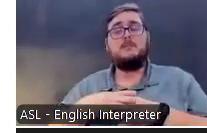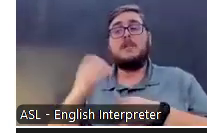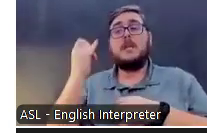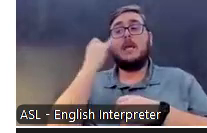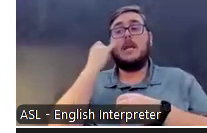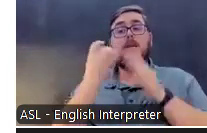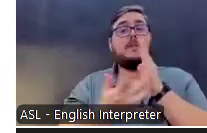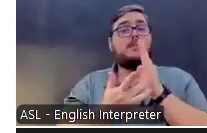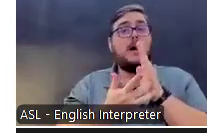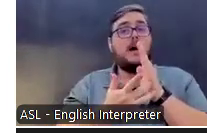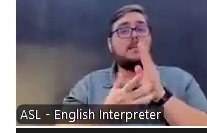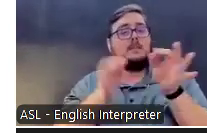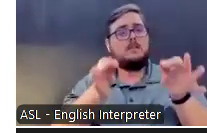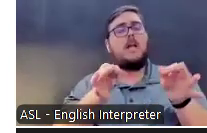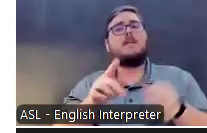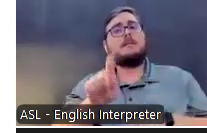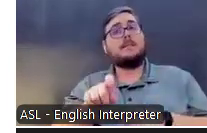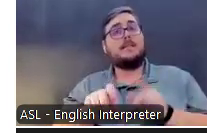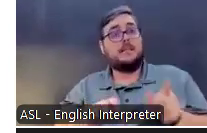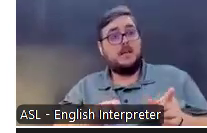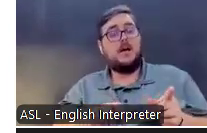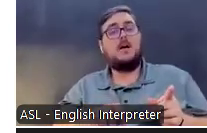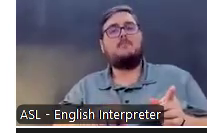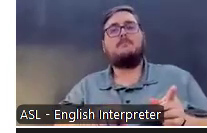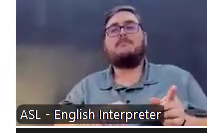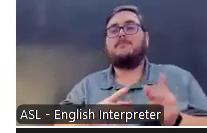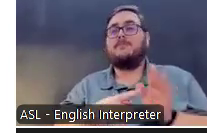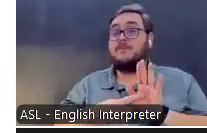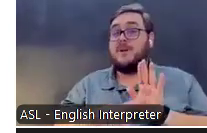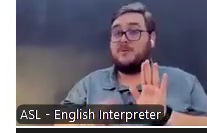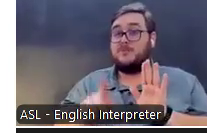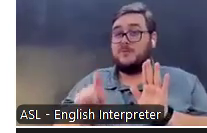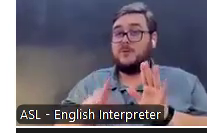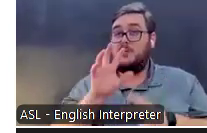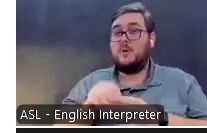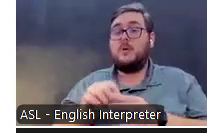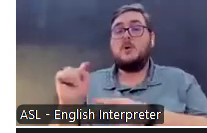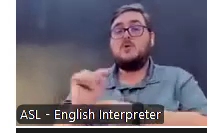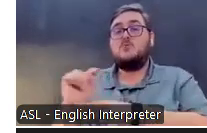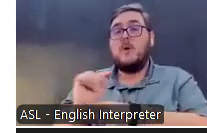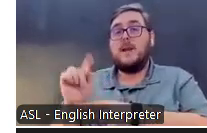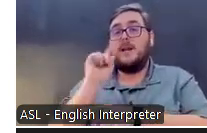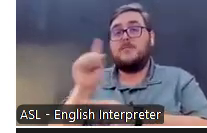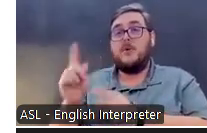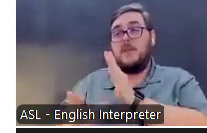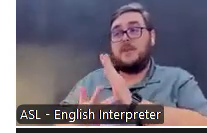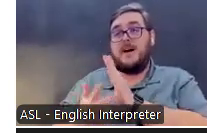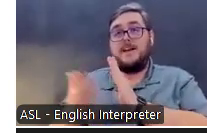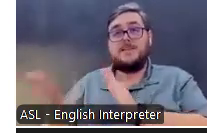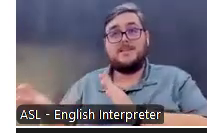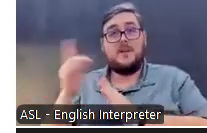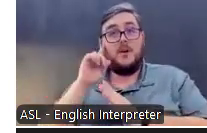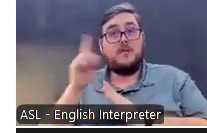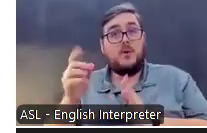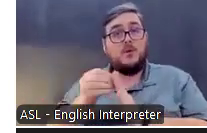instance, is training needed on the device by the student, the parent, the staff working with the student? If the